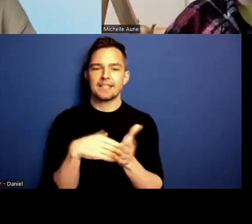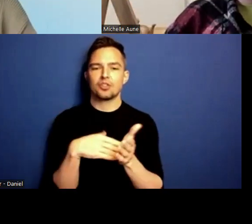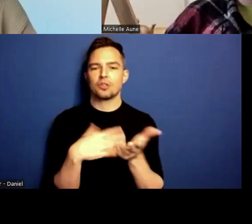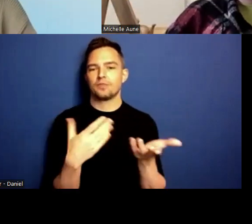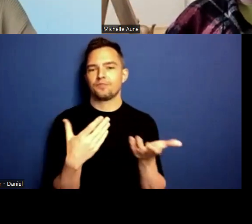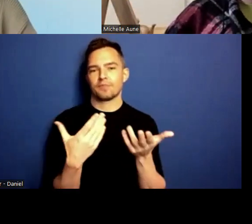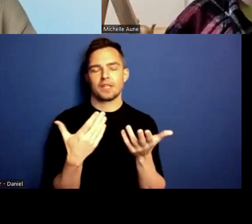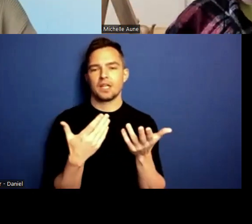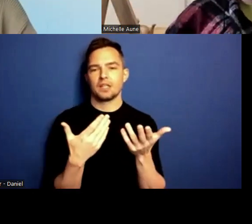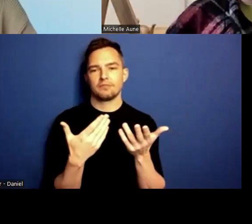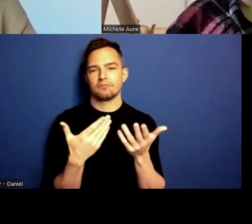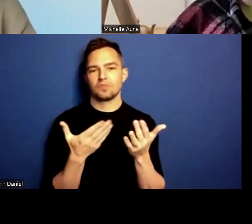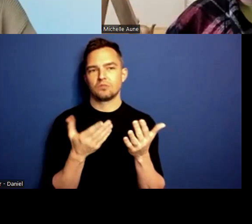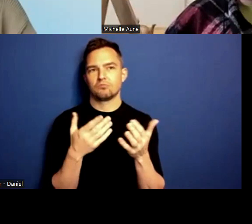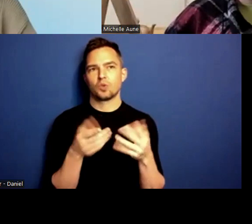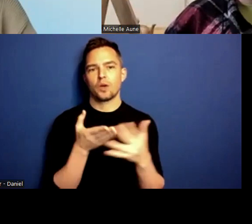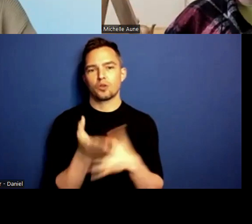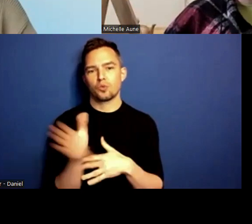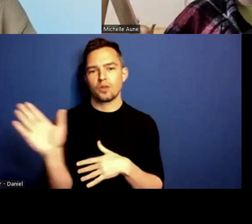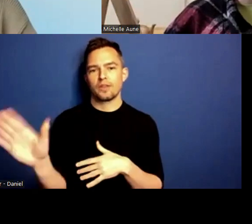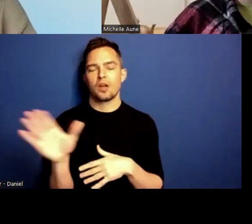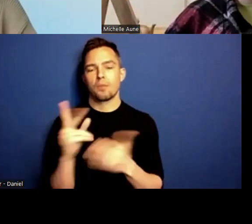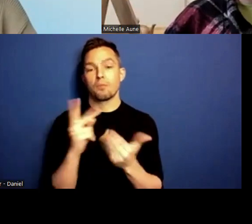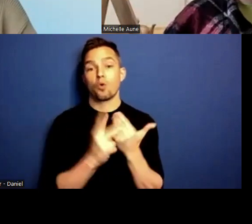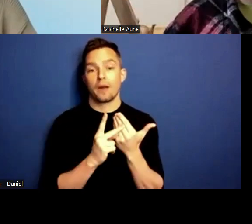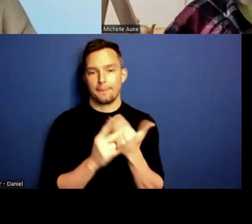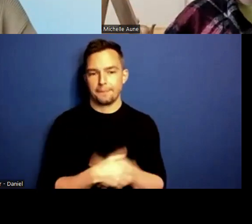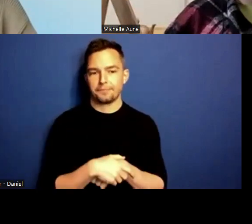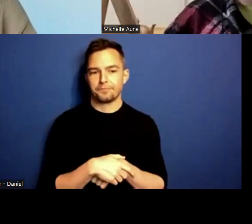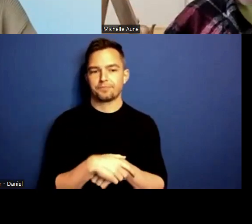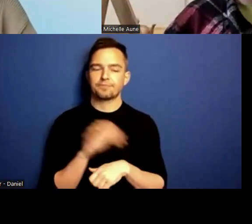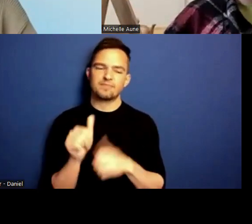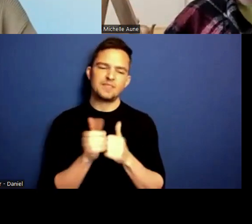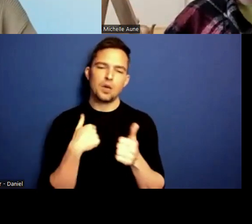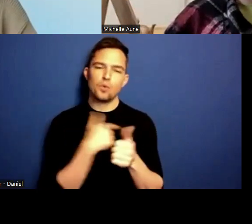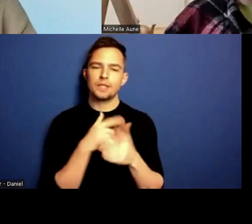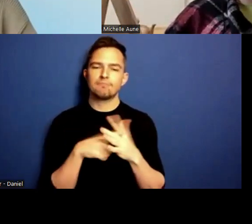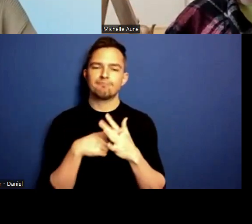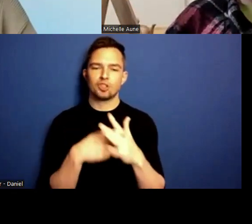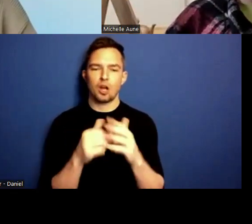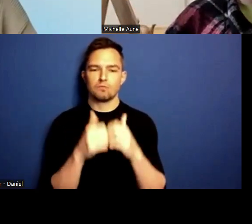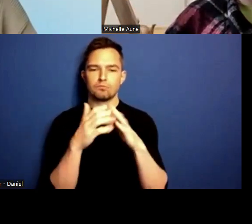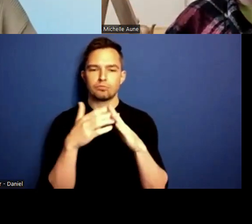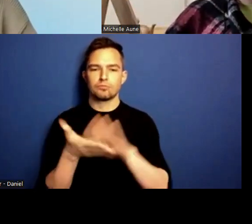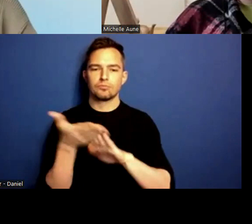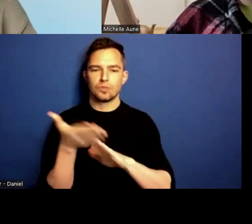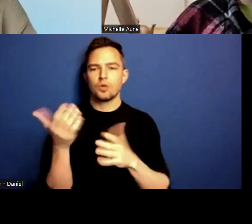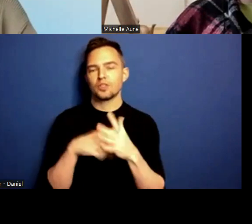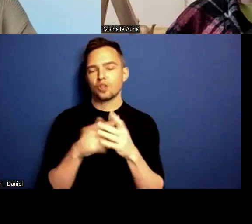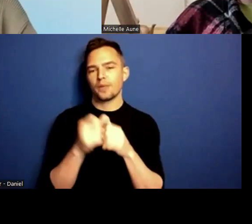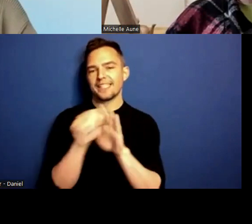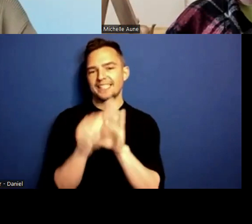and going through their program. So that's how we got started. We started with the